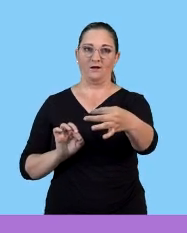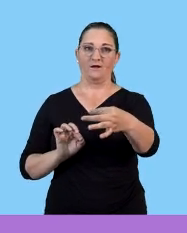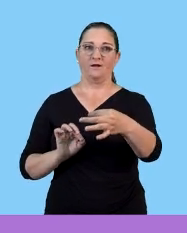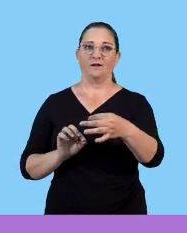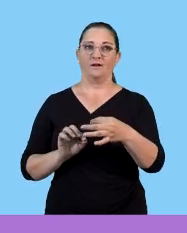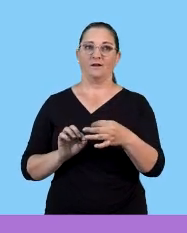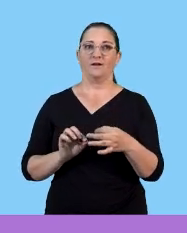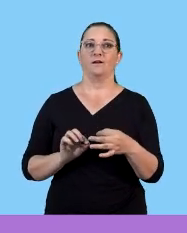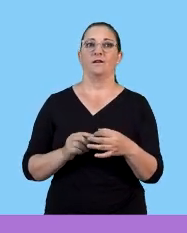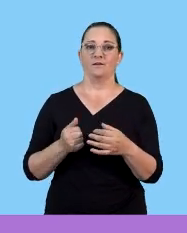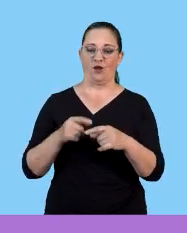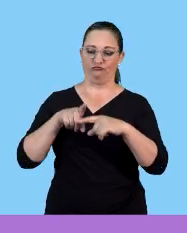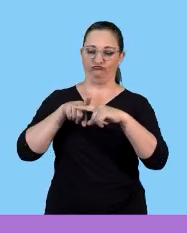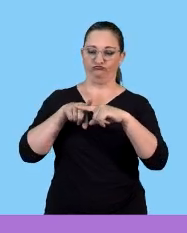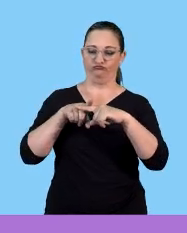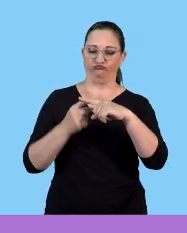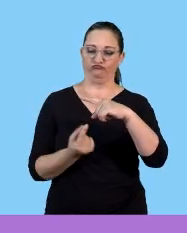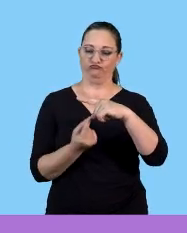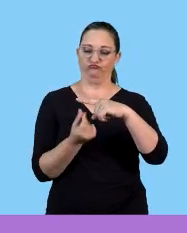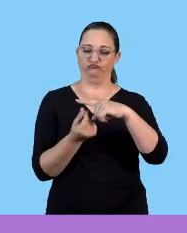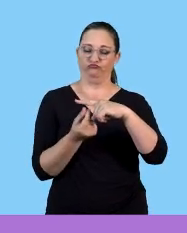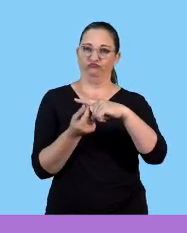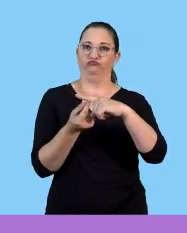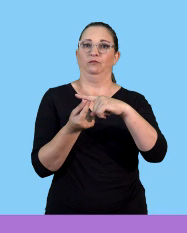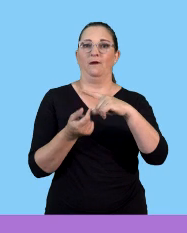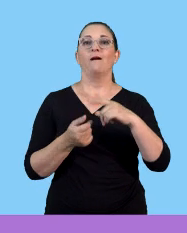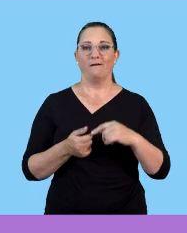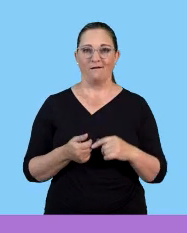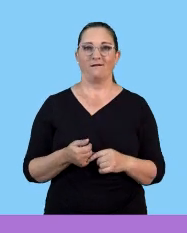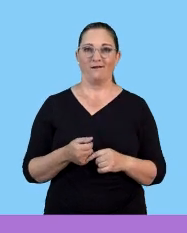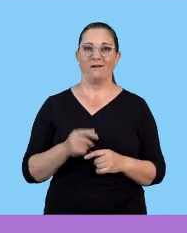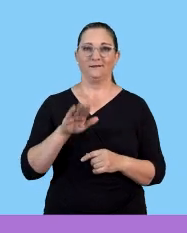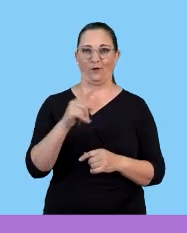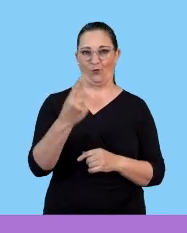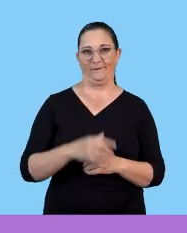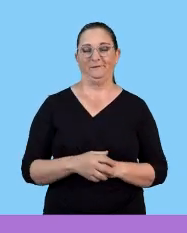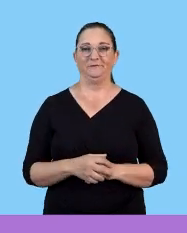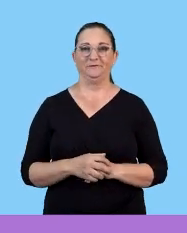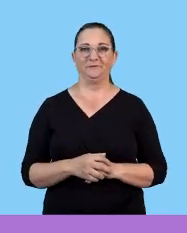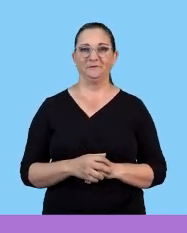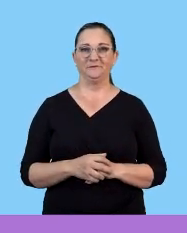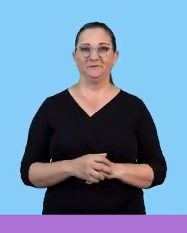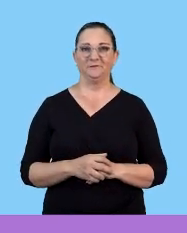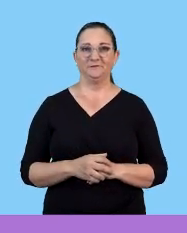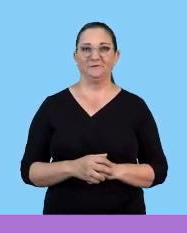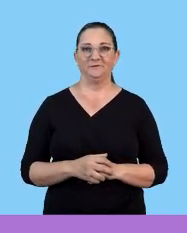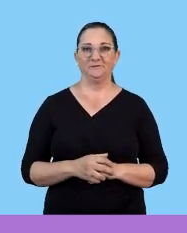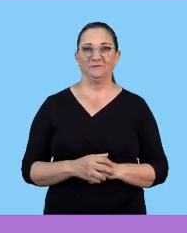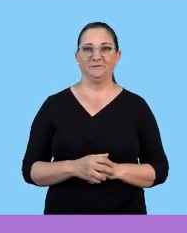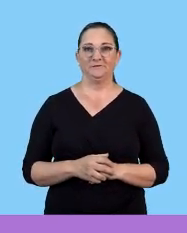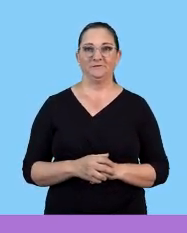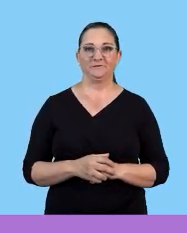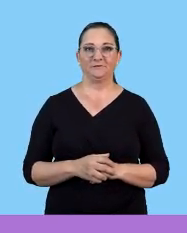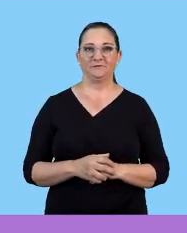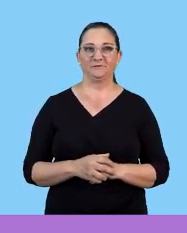one, placing them across and using the big screw to tighten that in. All right, there we go. That's step one. All right, so